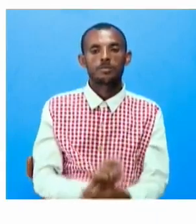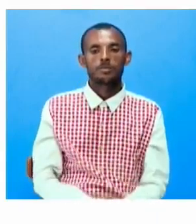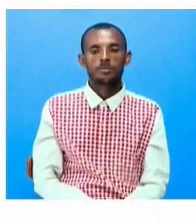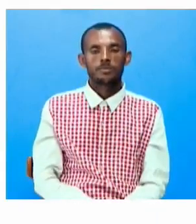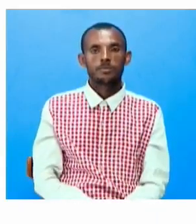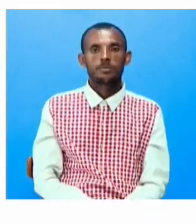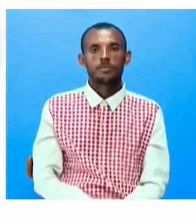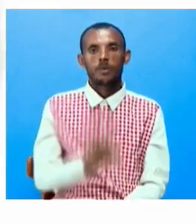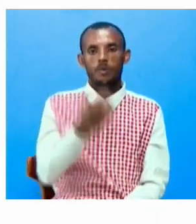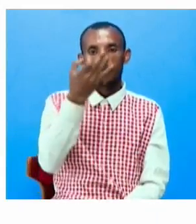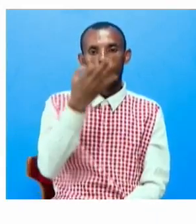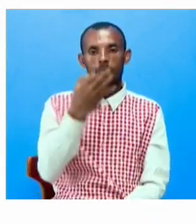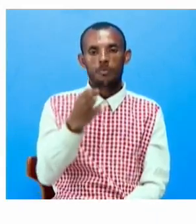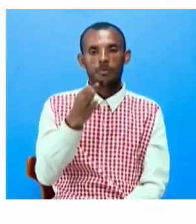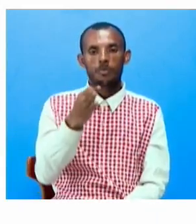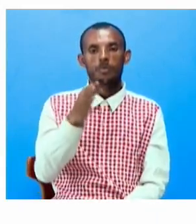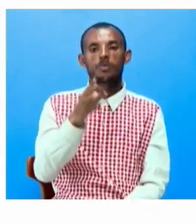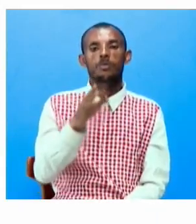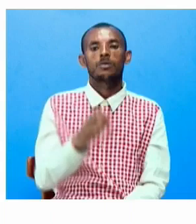of